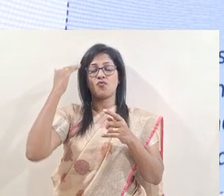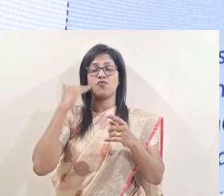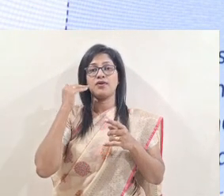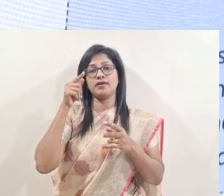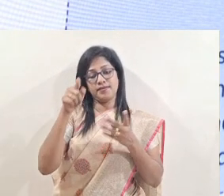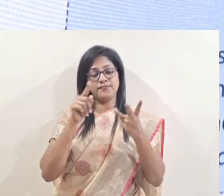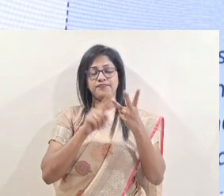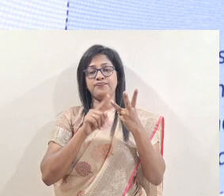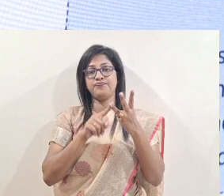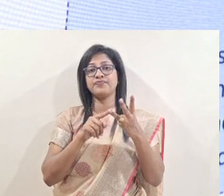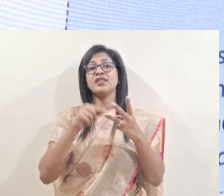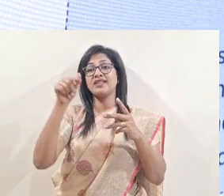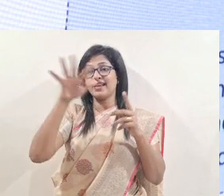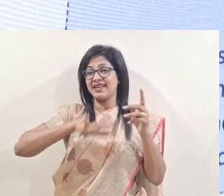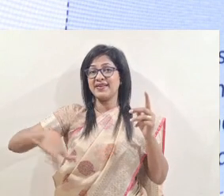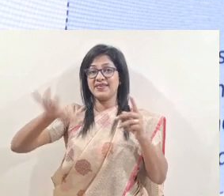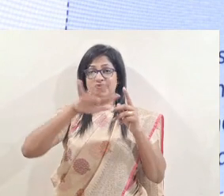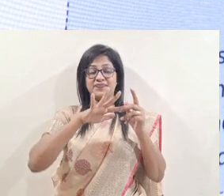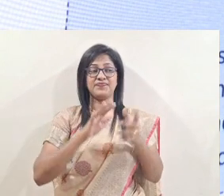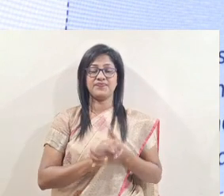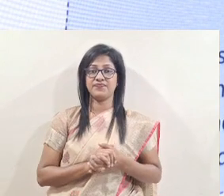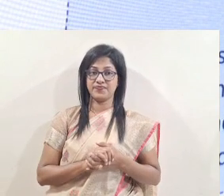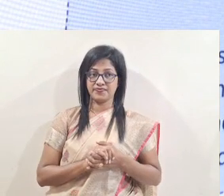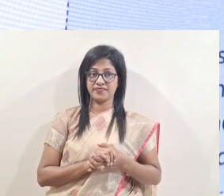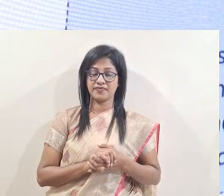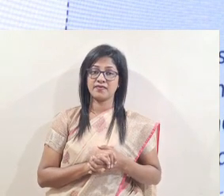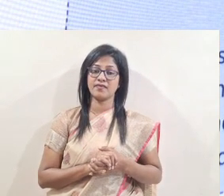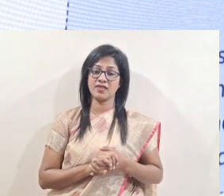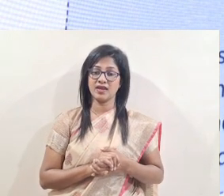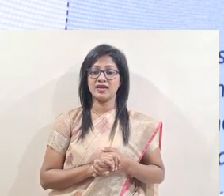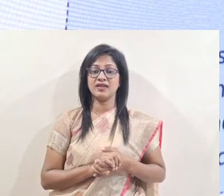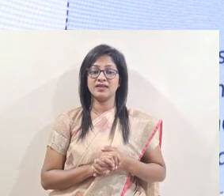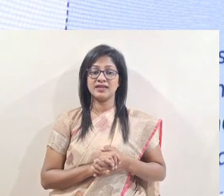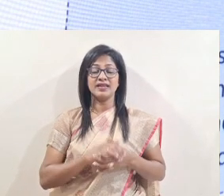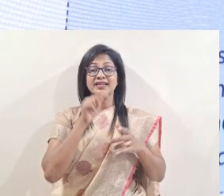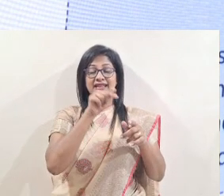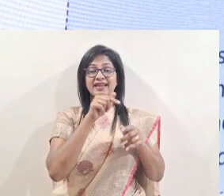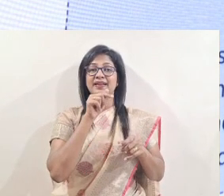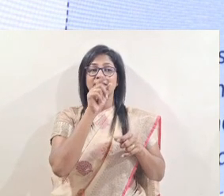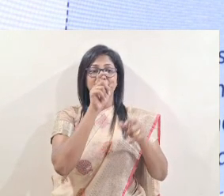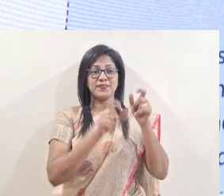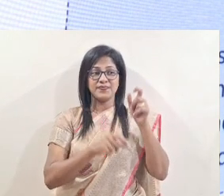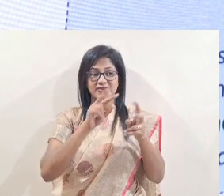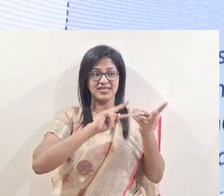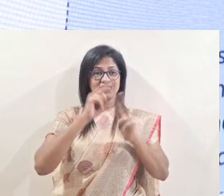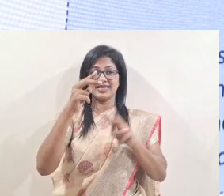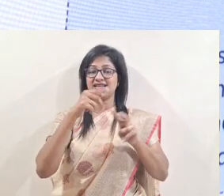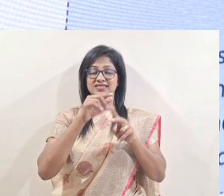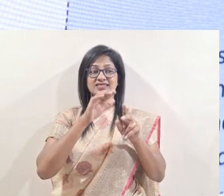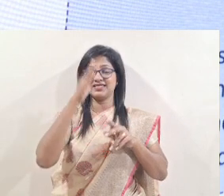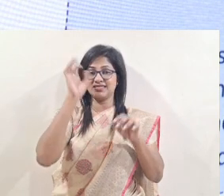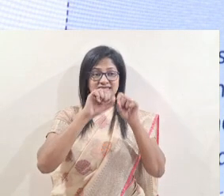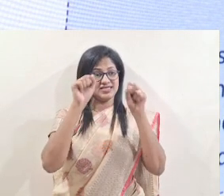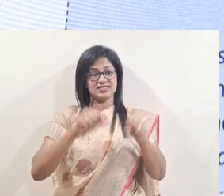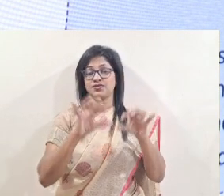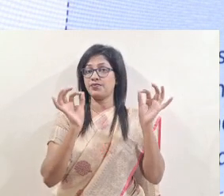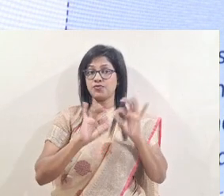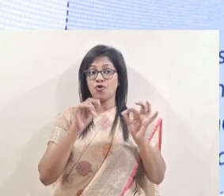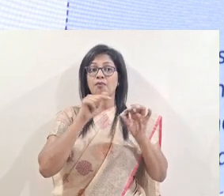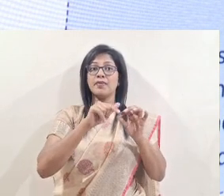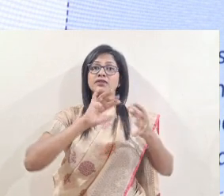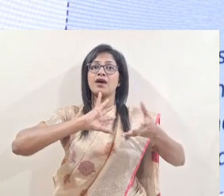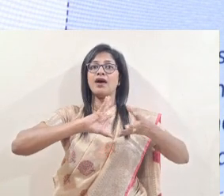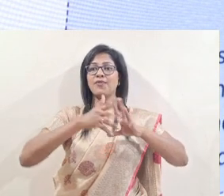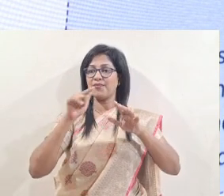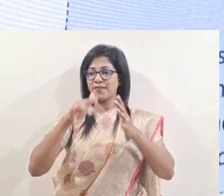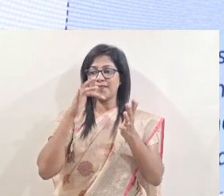the regions which were not served by these transit systems earlier, they witnessed a lot of population growth and as